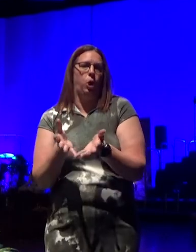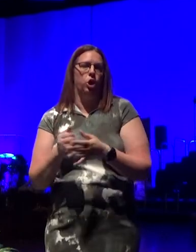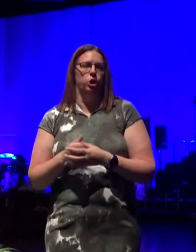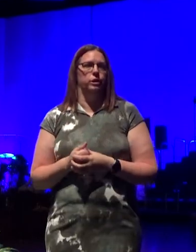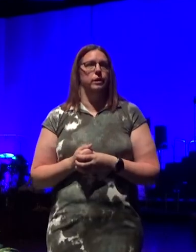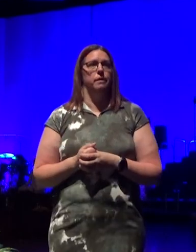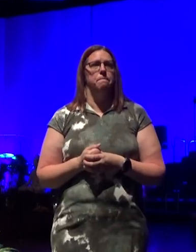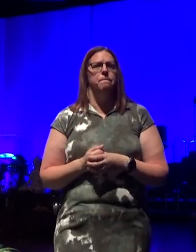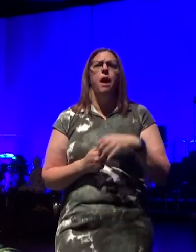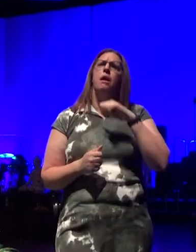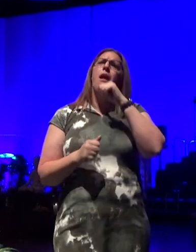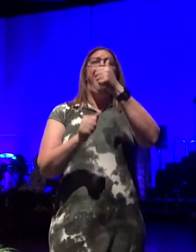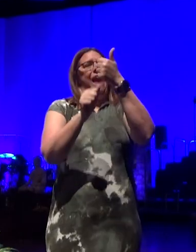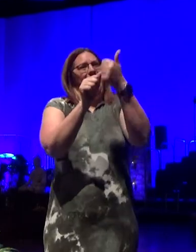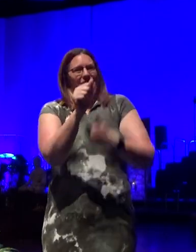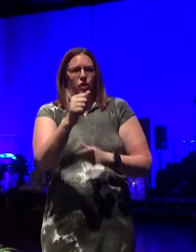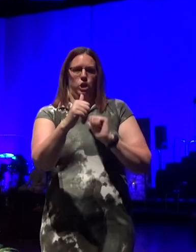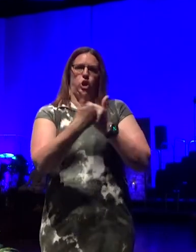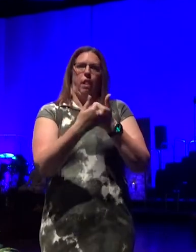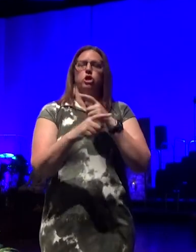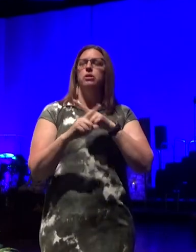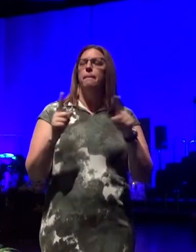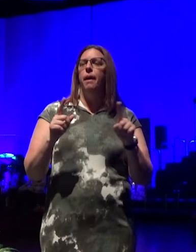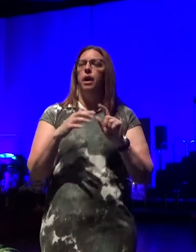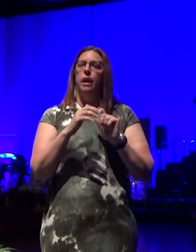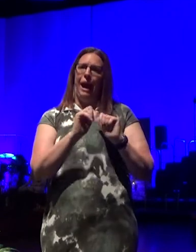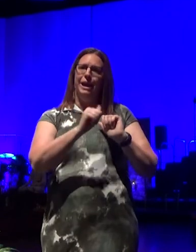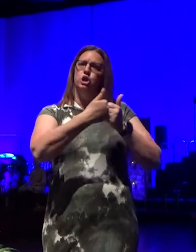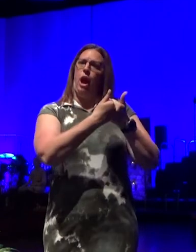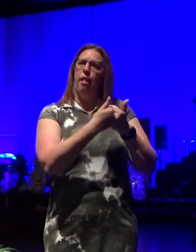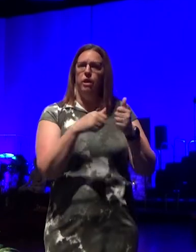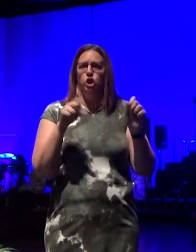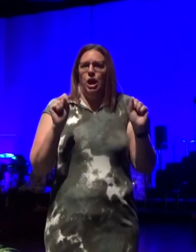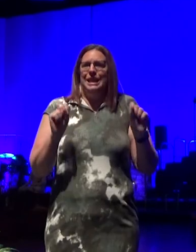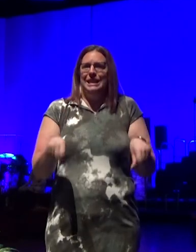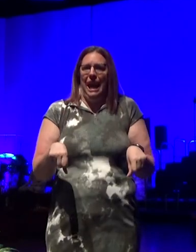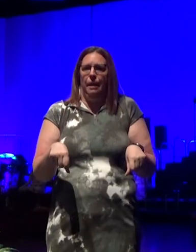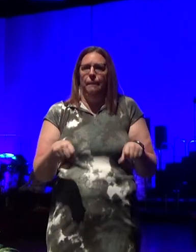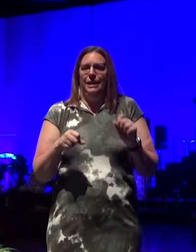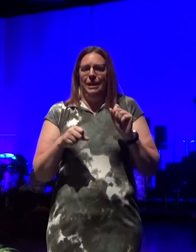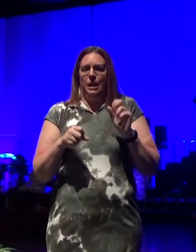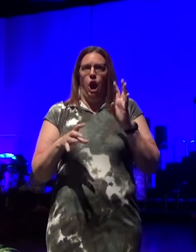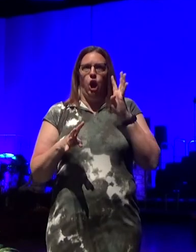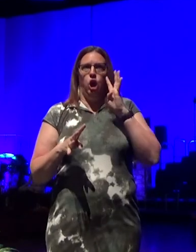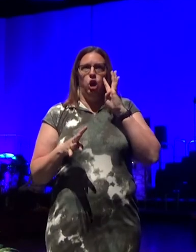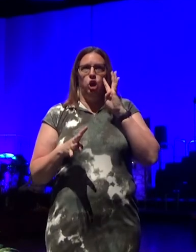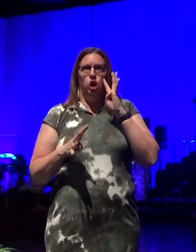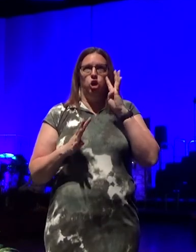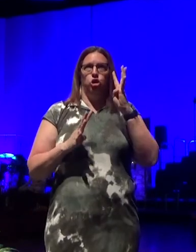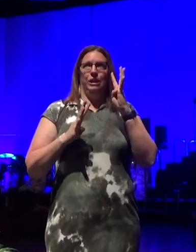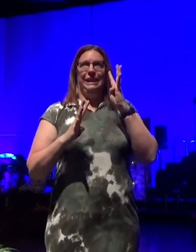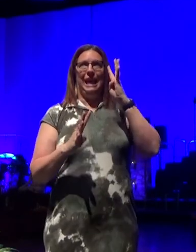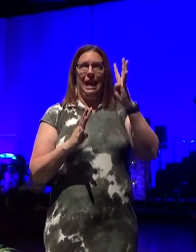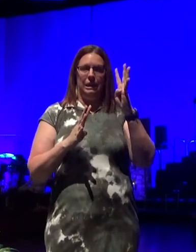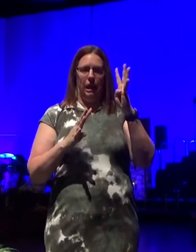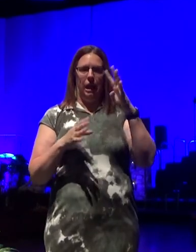but how a challenge can actually be created by the very drive within us to be the best of what we